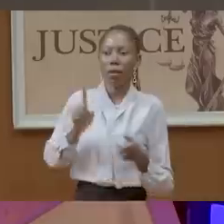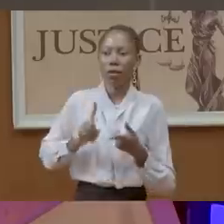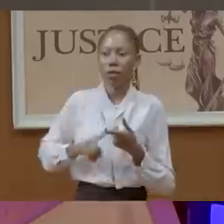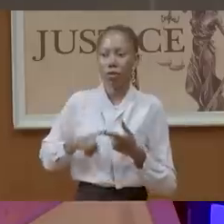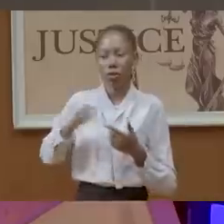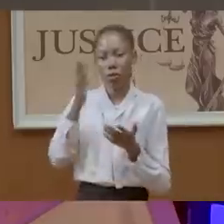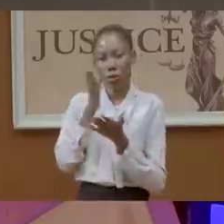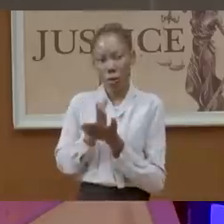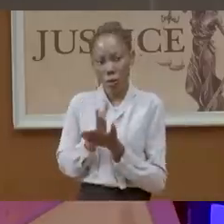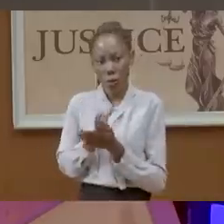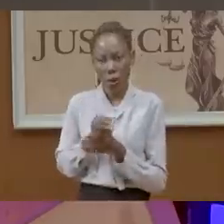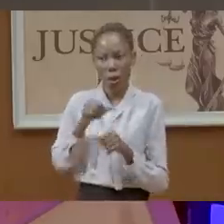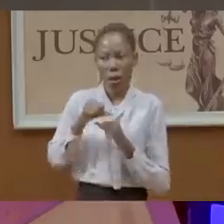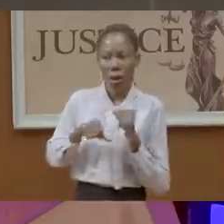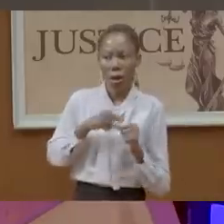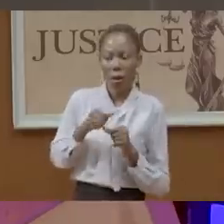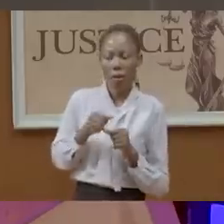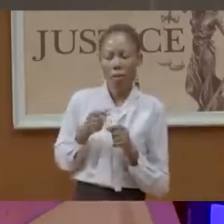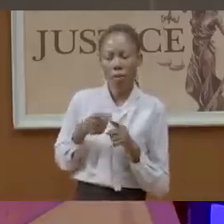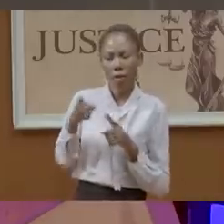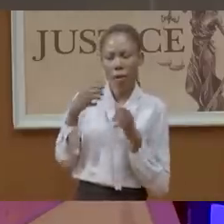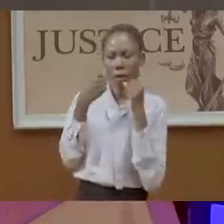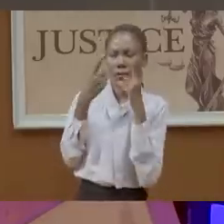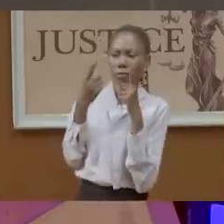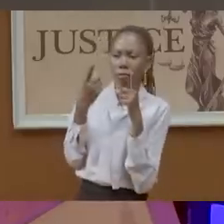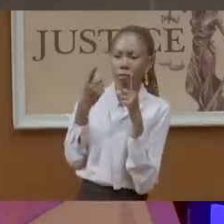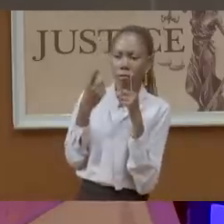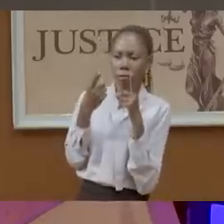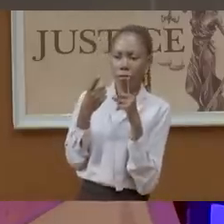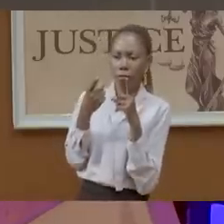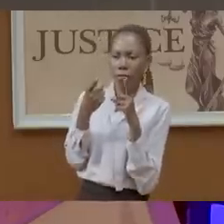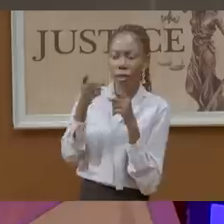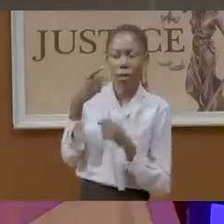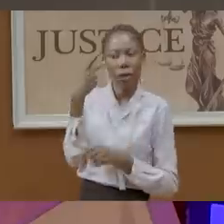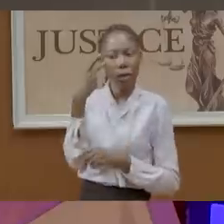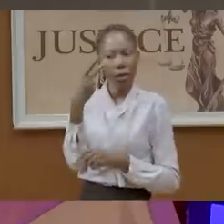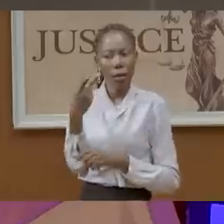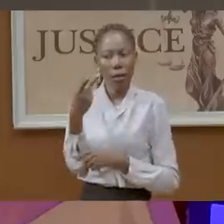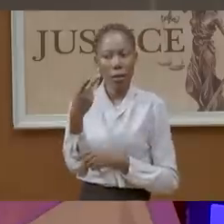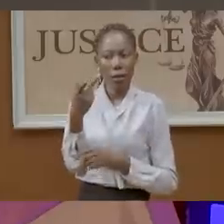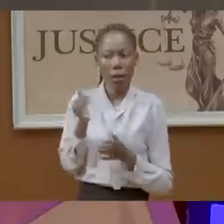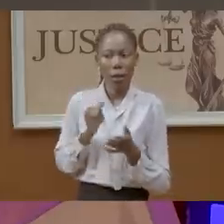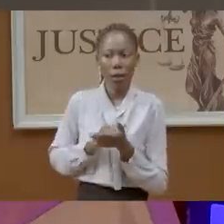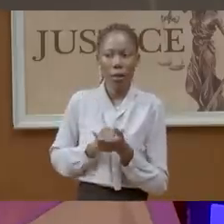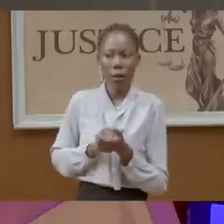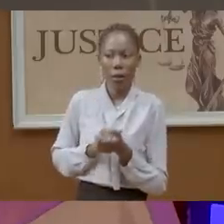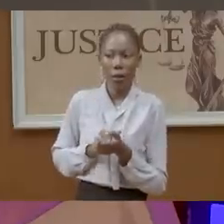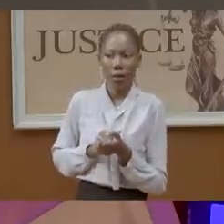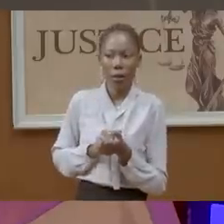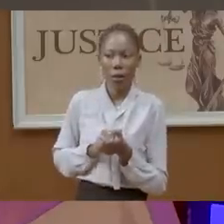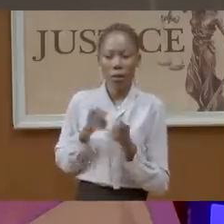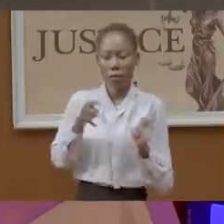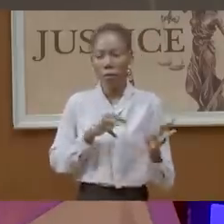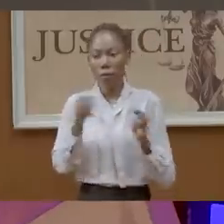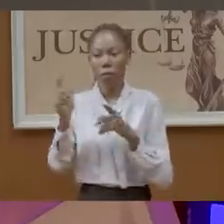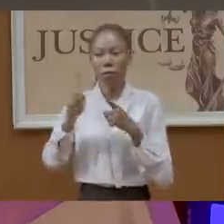her coming or whatever. But to my greatest surprise, I discovered we got into another